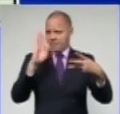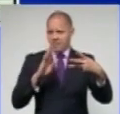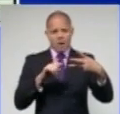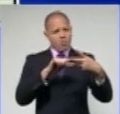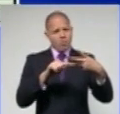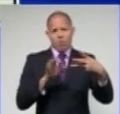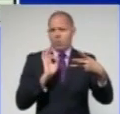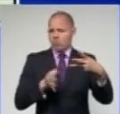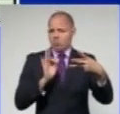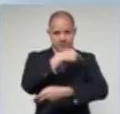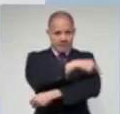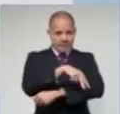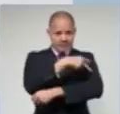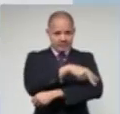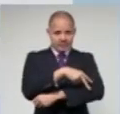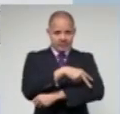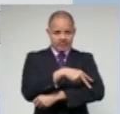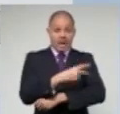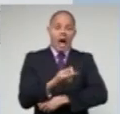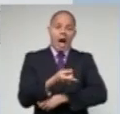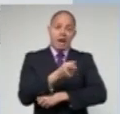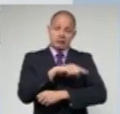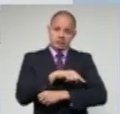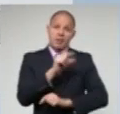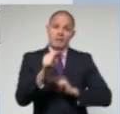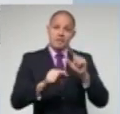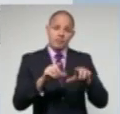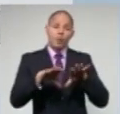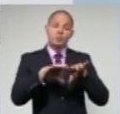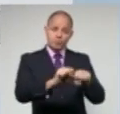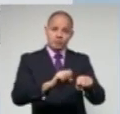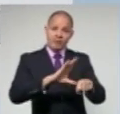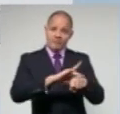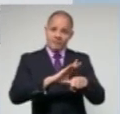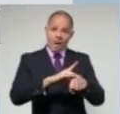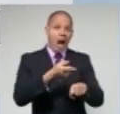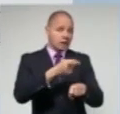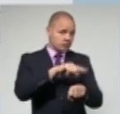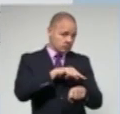21,358 fatalities. The region of the Americas stands at a